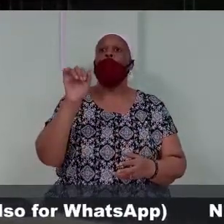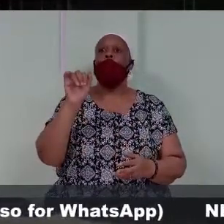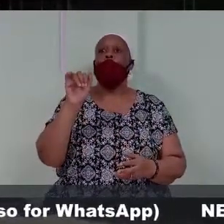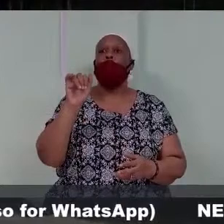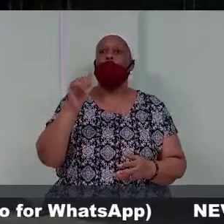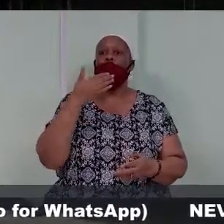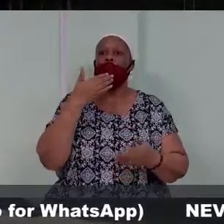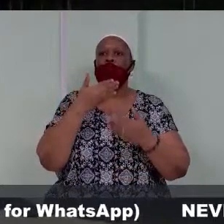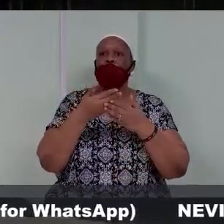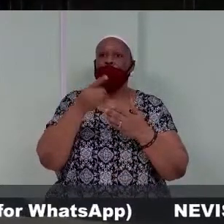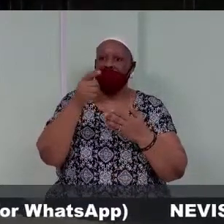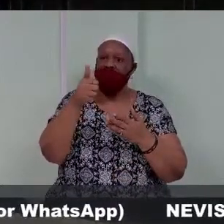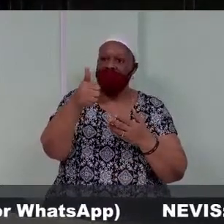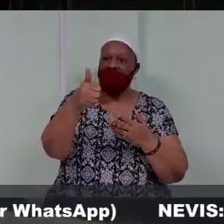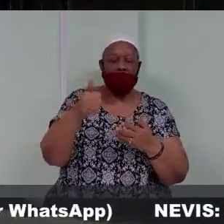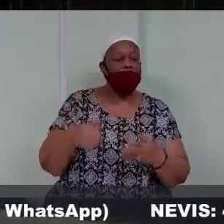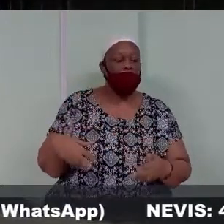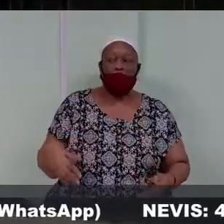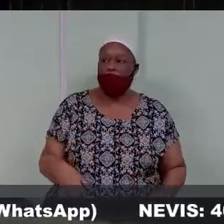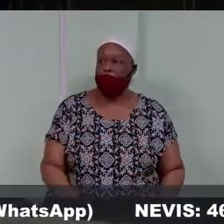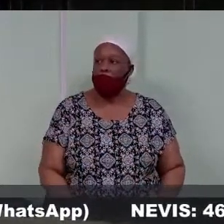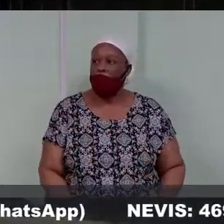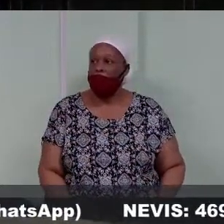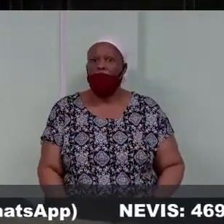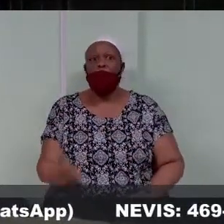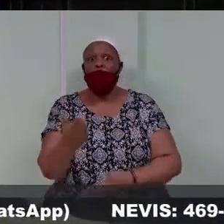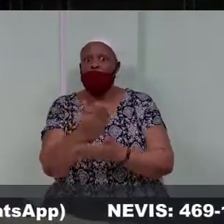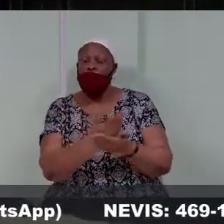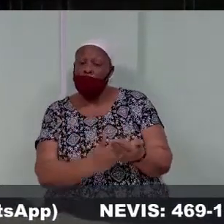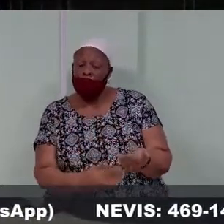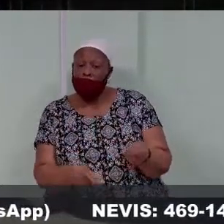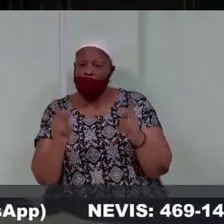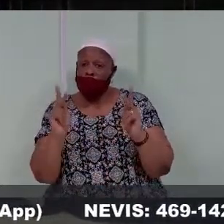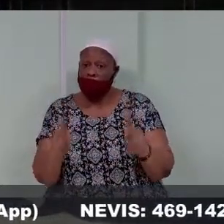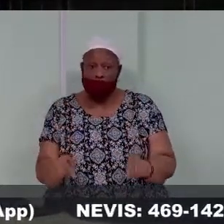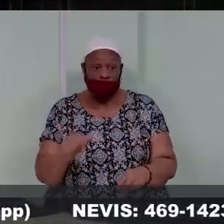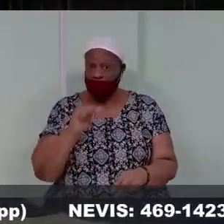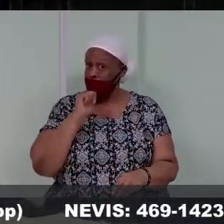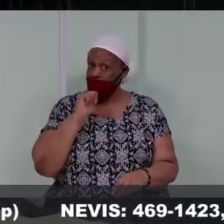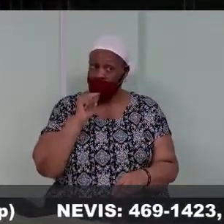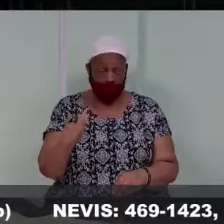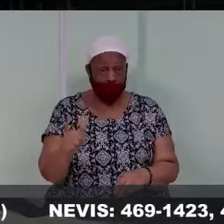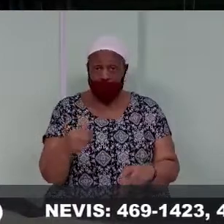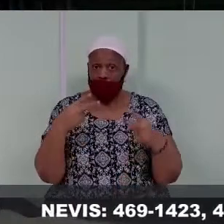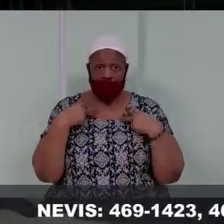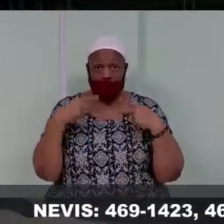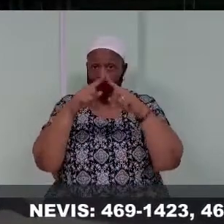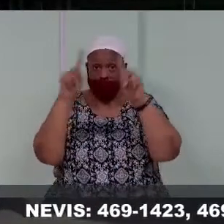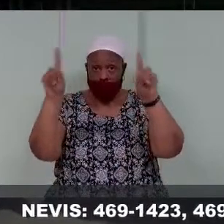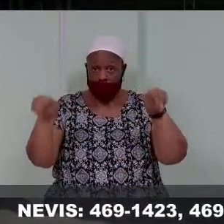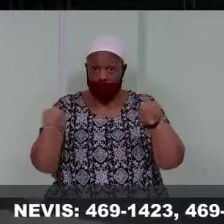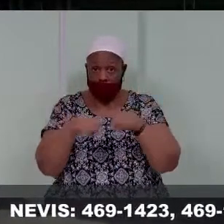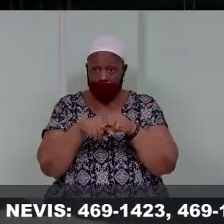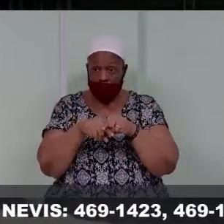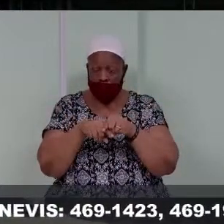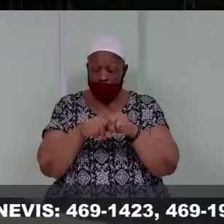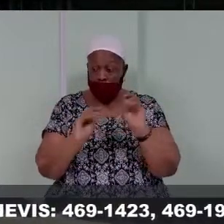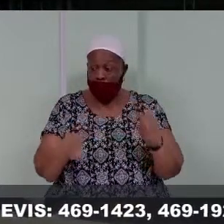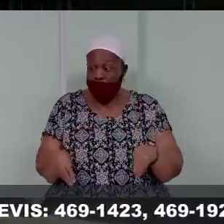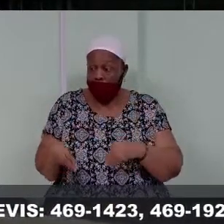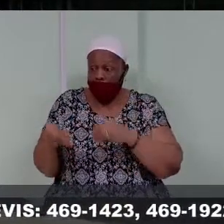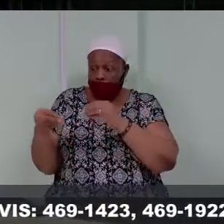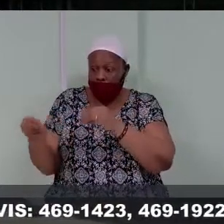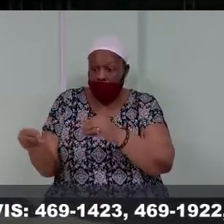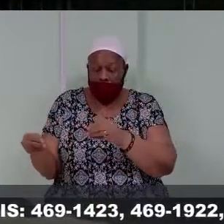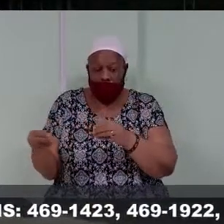Presently, we observed a few unregistered persons advertising and offering early childhood services